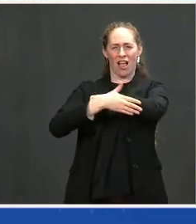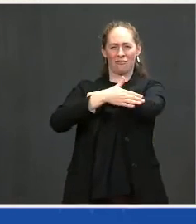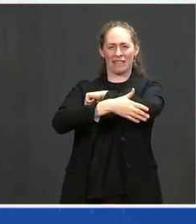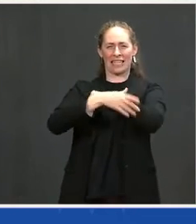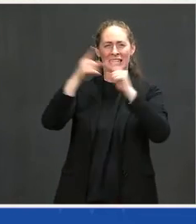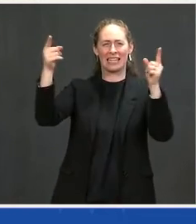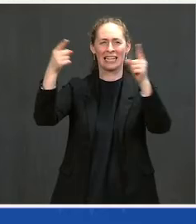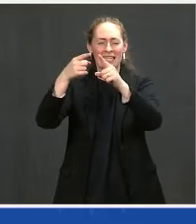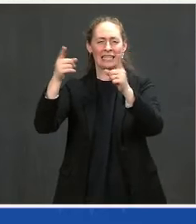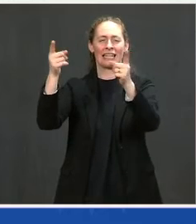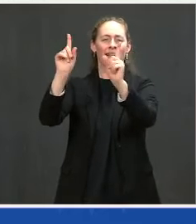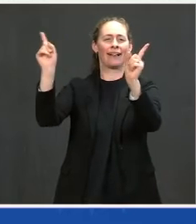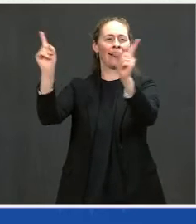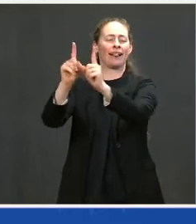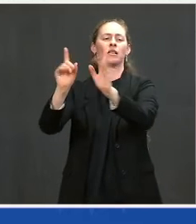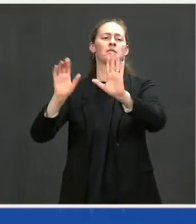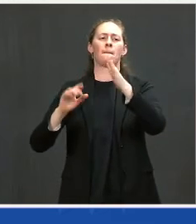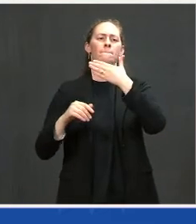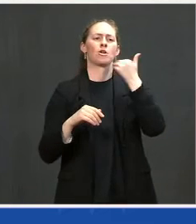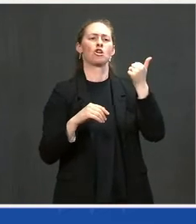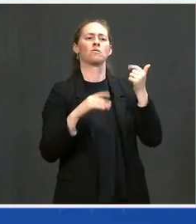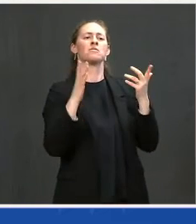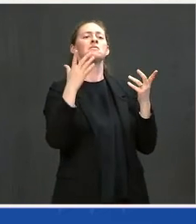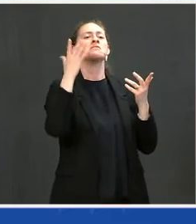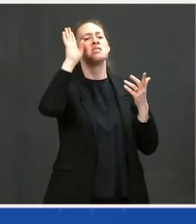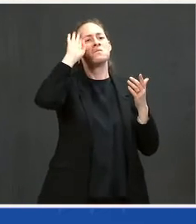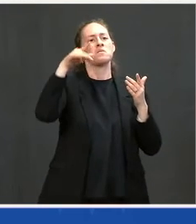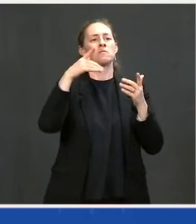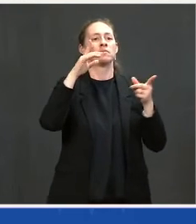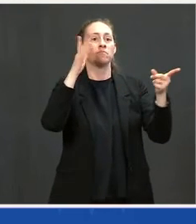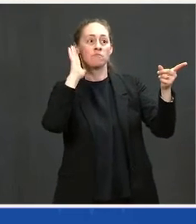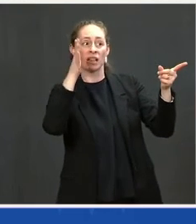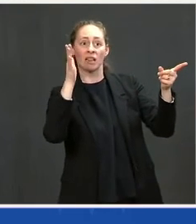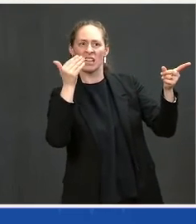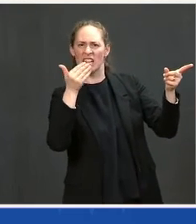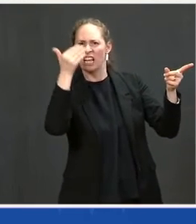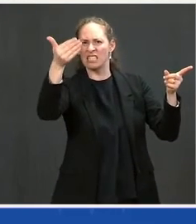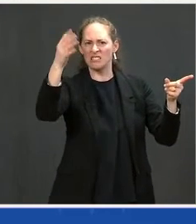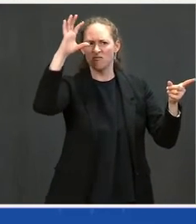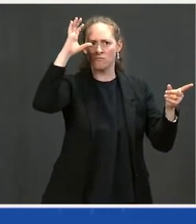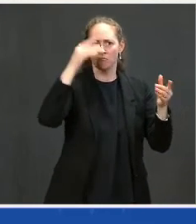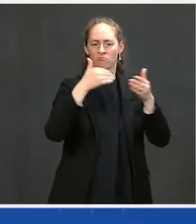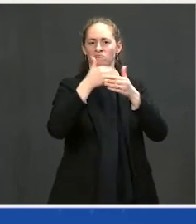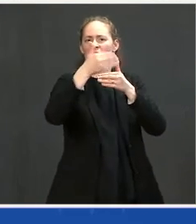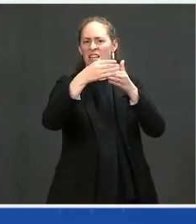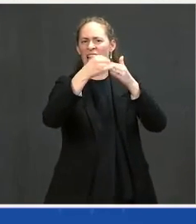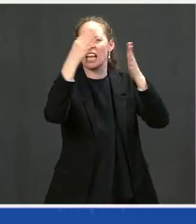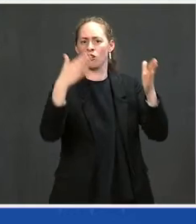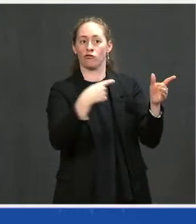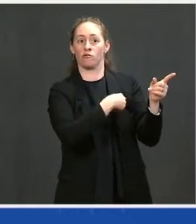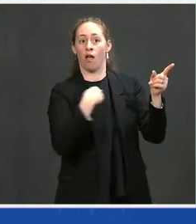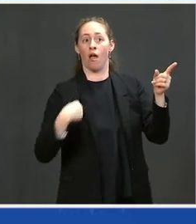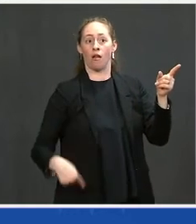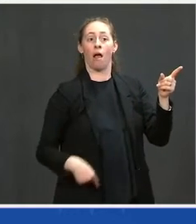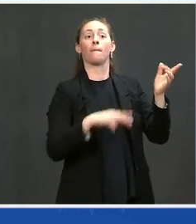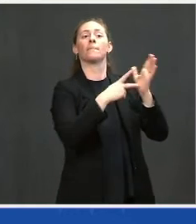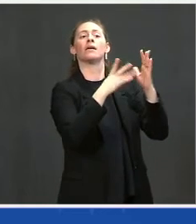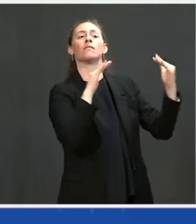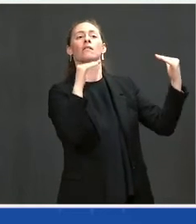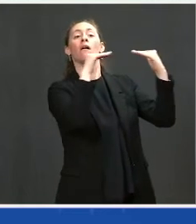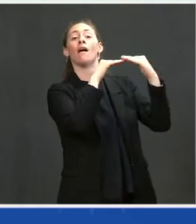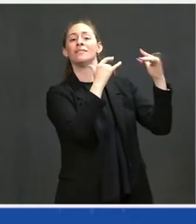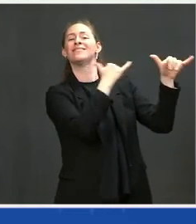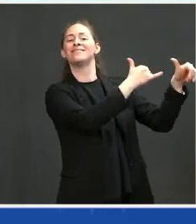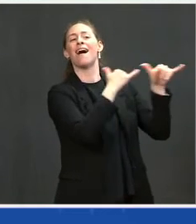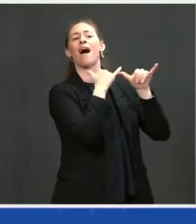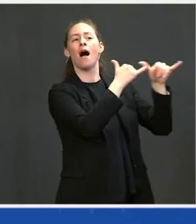become the new leader of China. So I spent hours upon hours with him alone with an